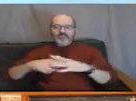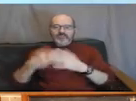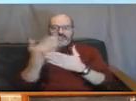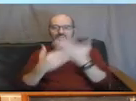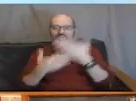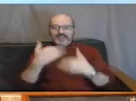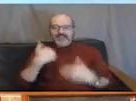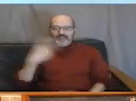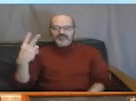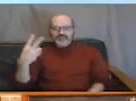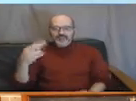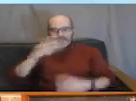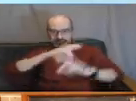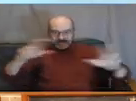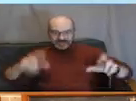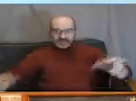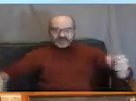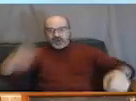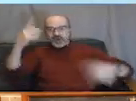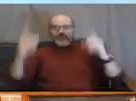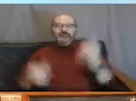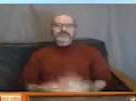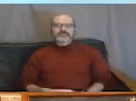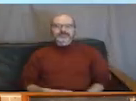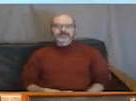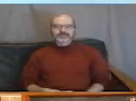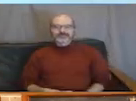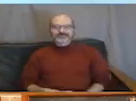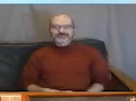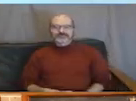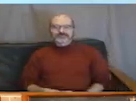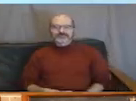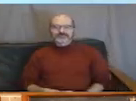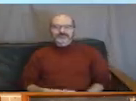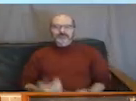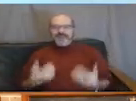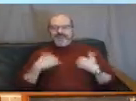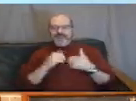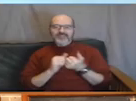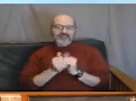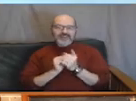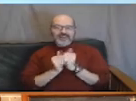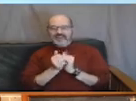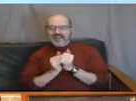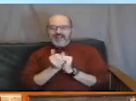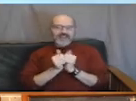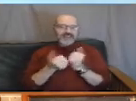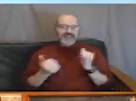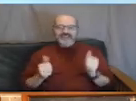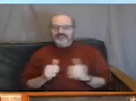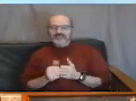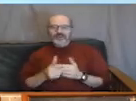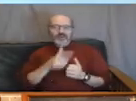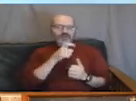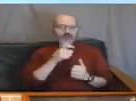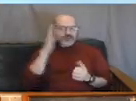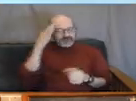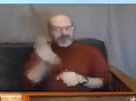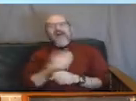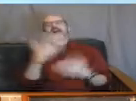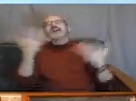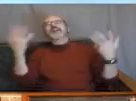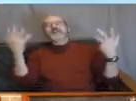two. Ready, Mr. Ade? I'm ready. Go. Here we go. We're having a contest. Who's gonna